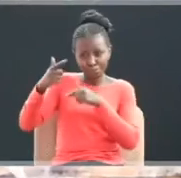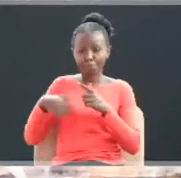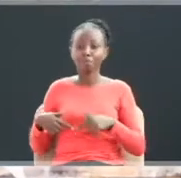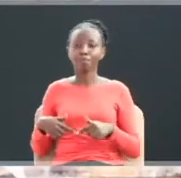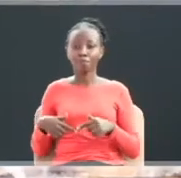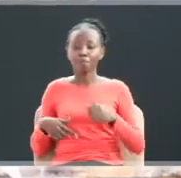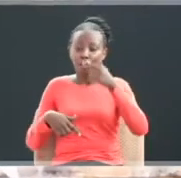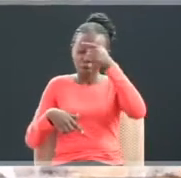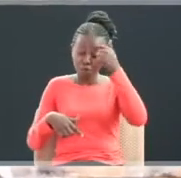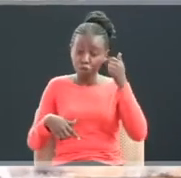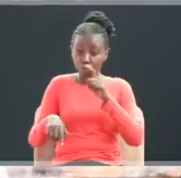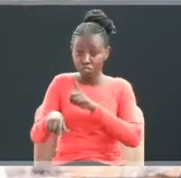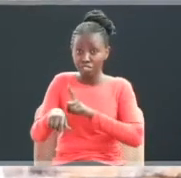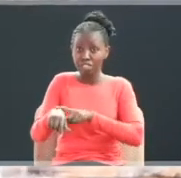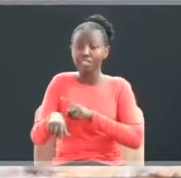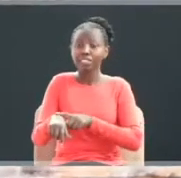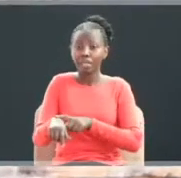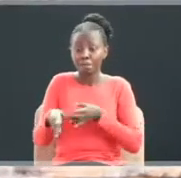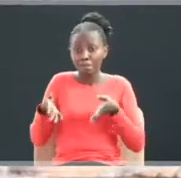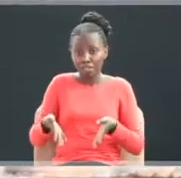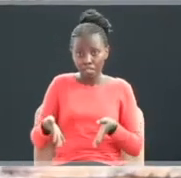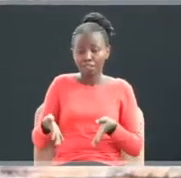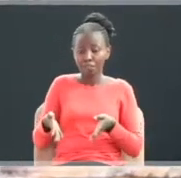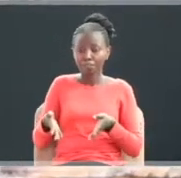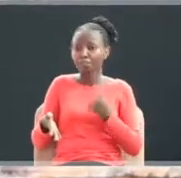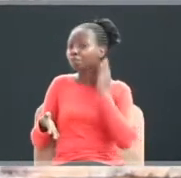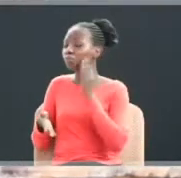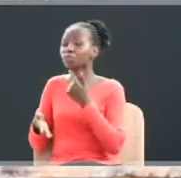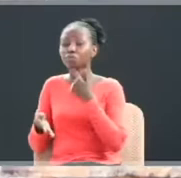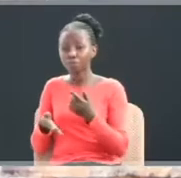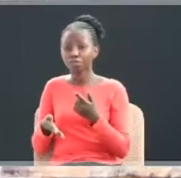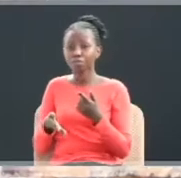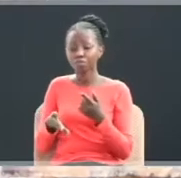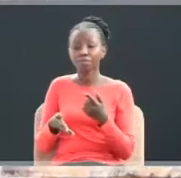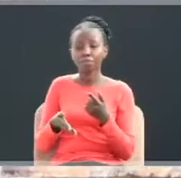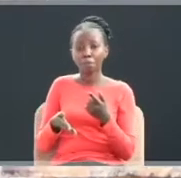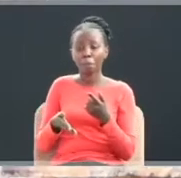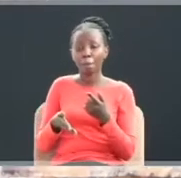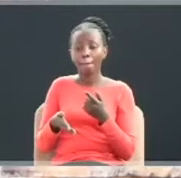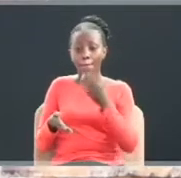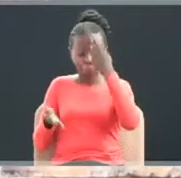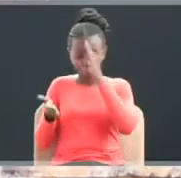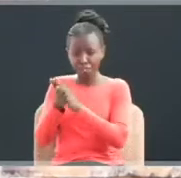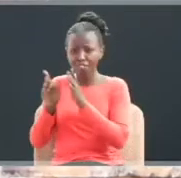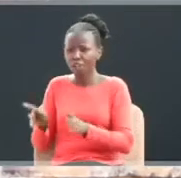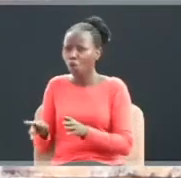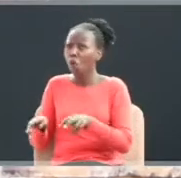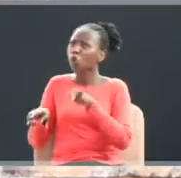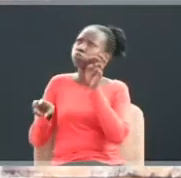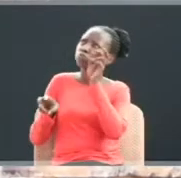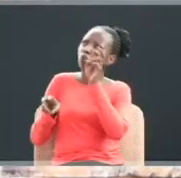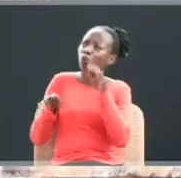we are in that period of his coming. So Peter is telling the saints, watch out,